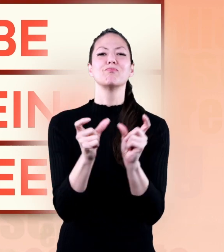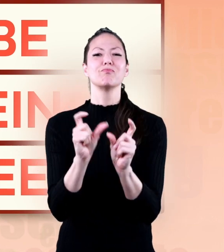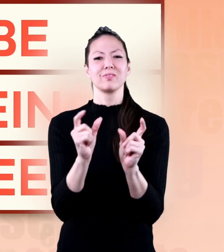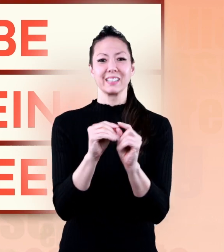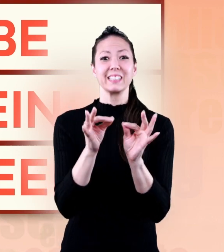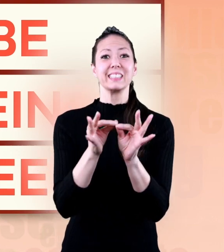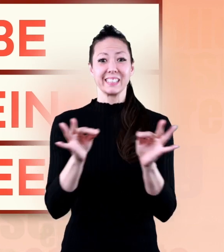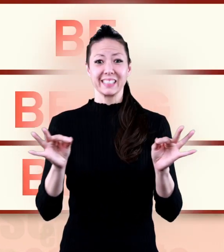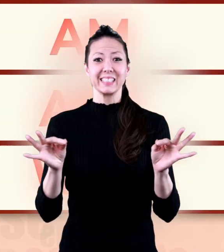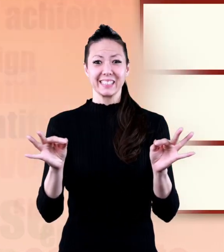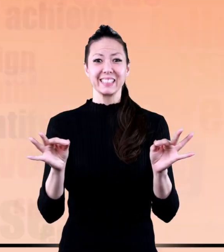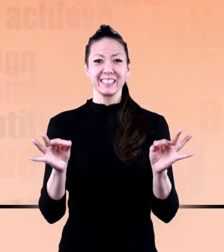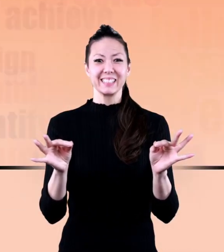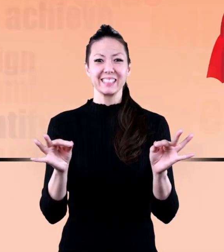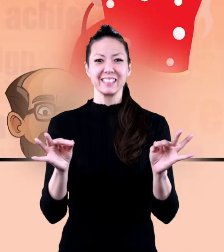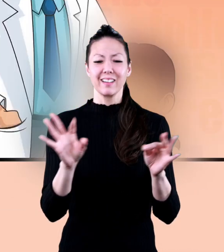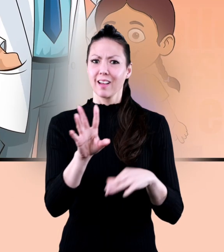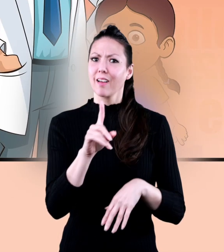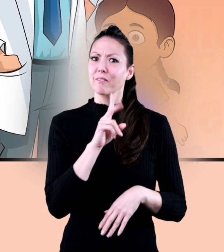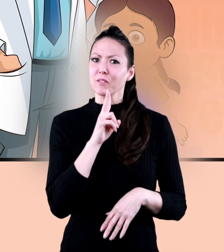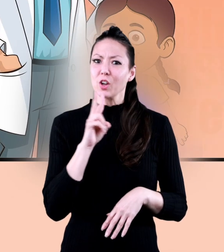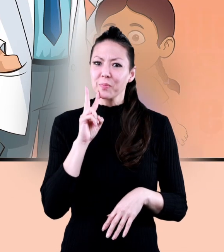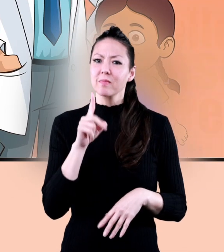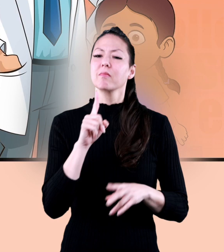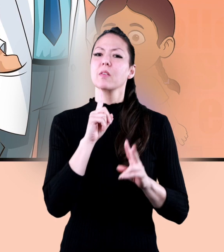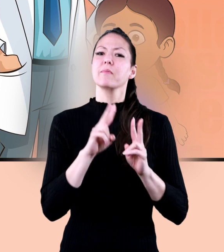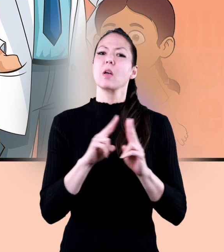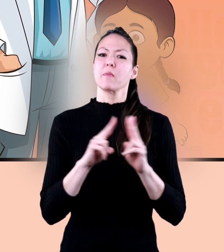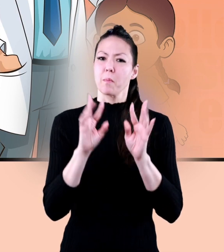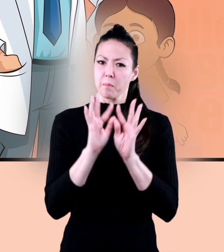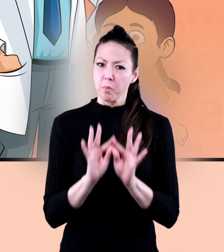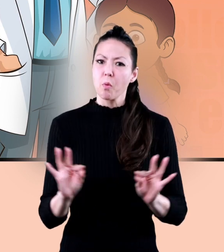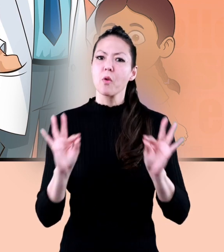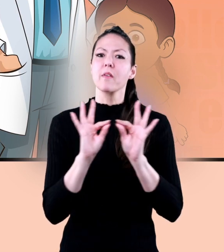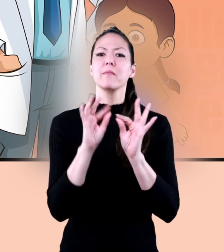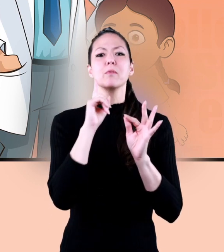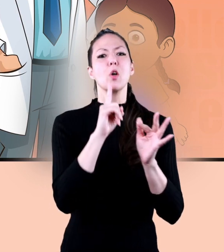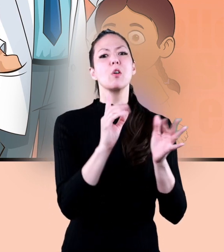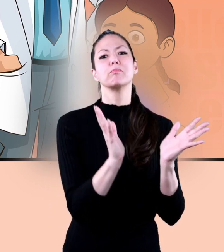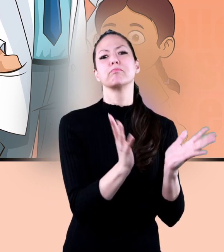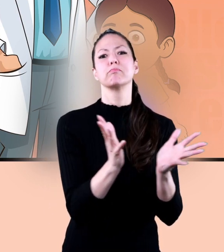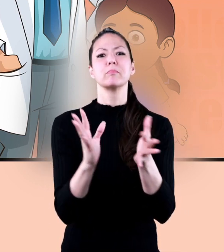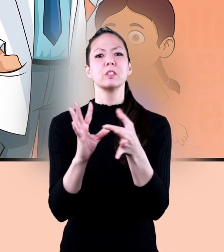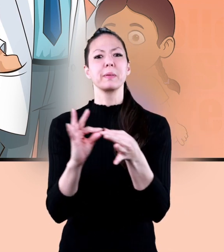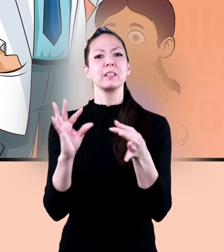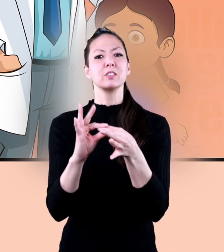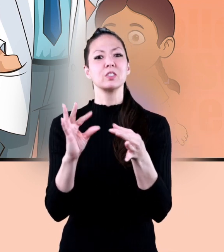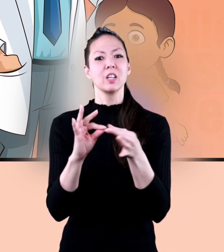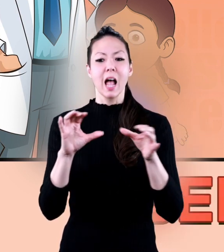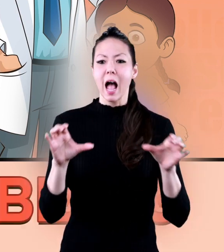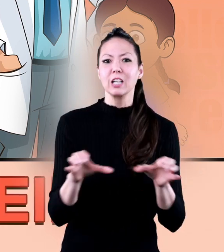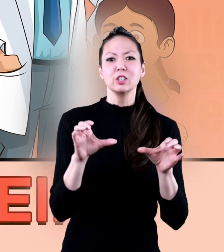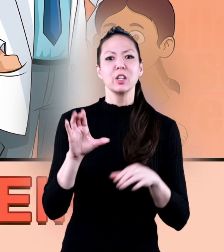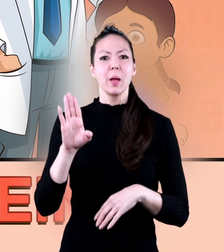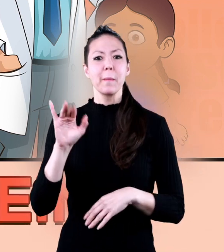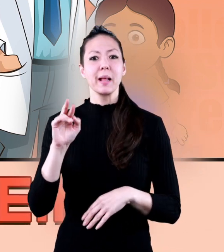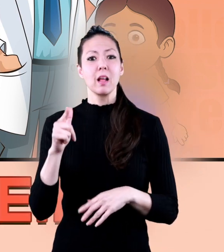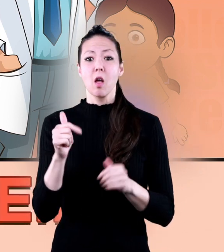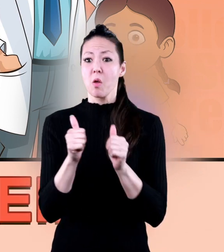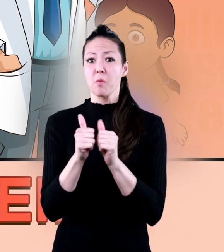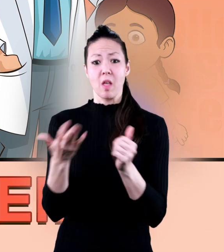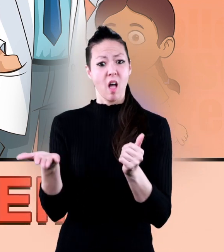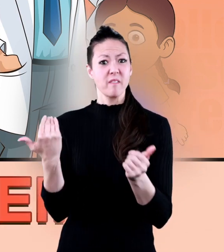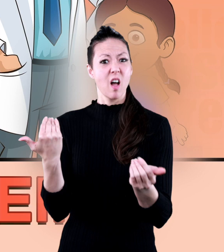verb in a sentence. Verbs are very important parts of speech that show action and